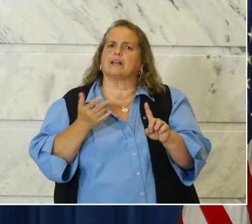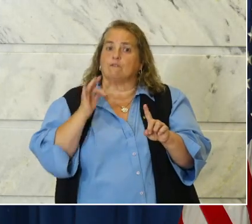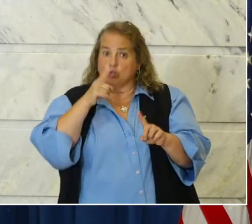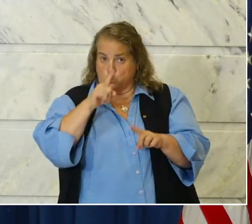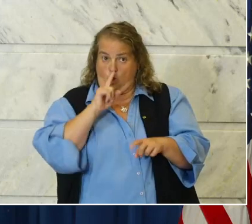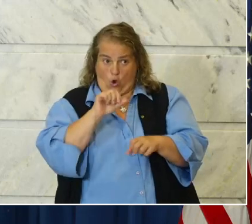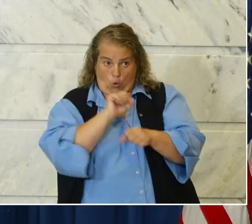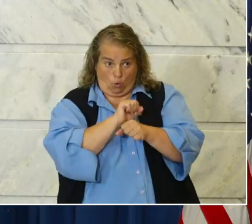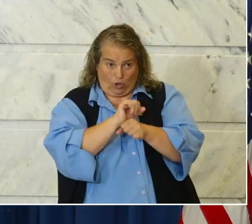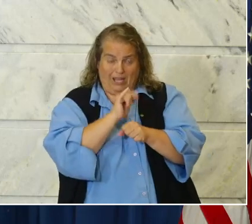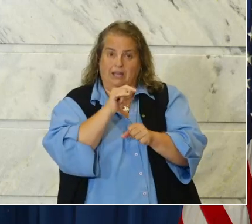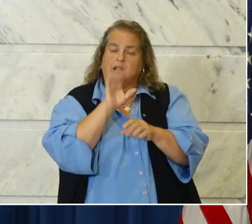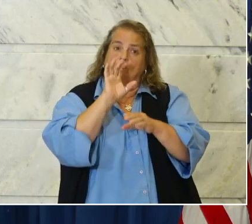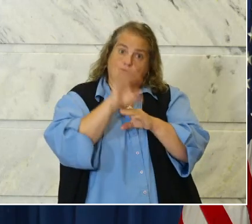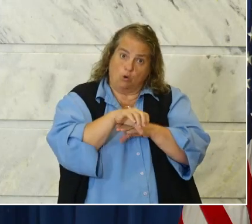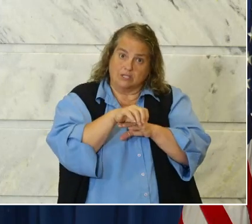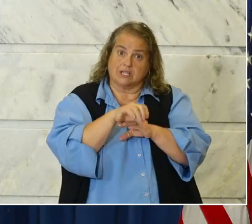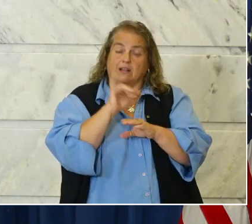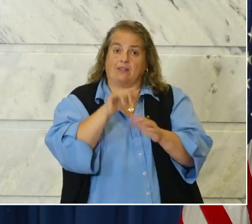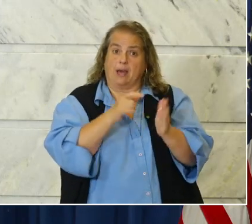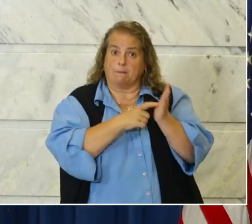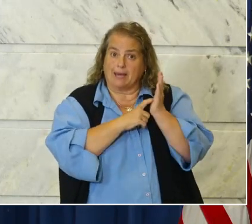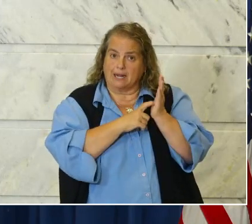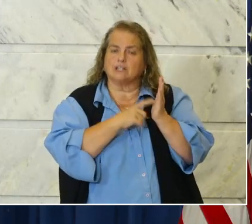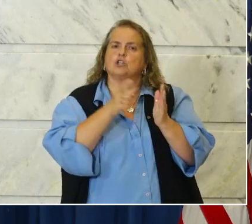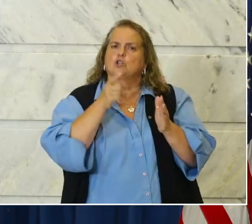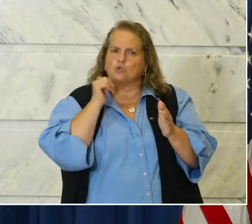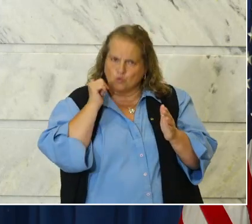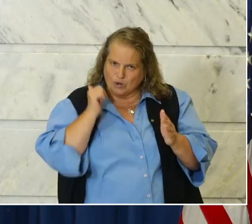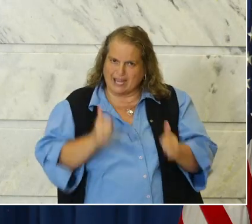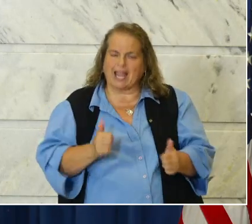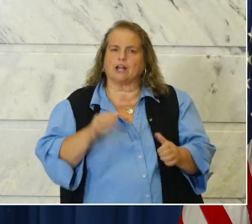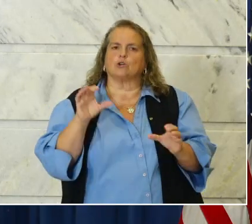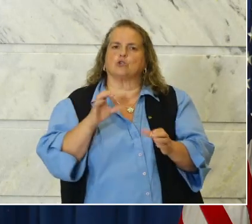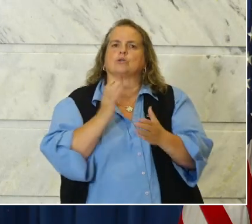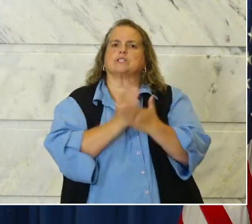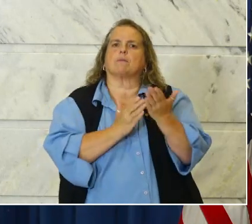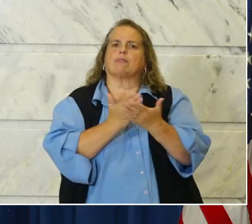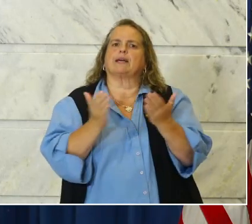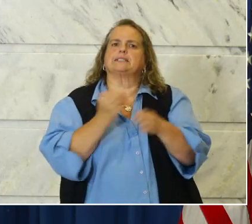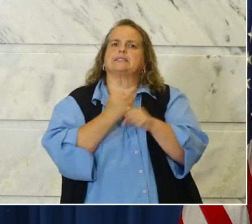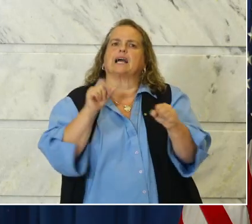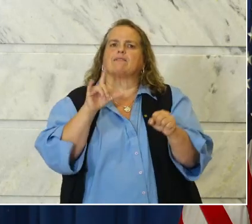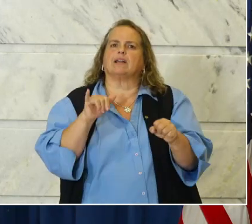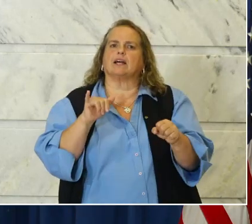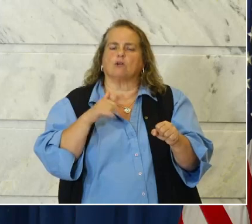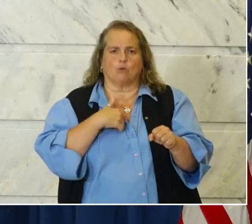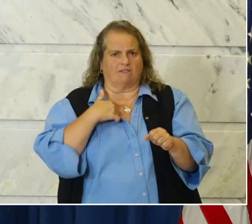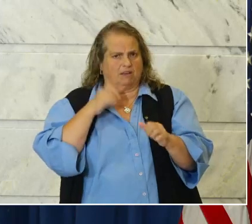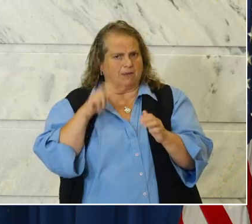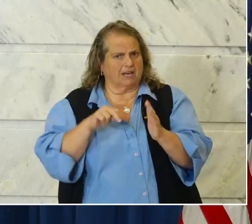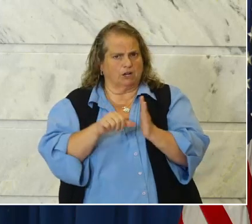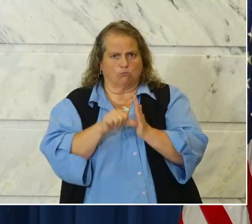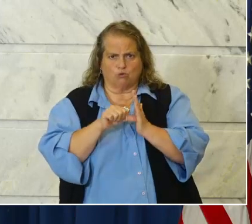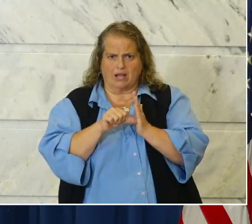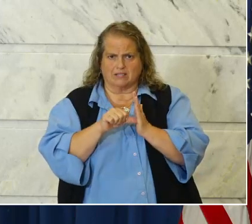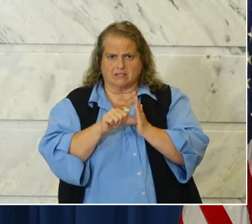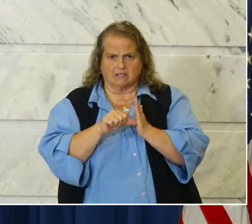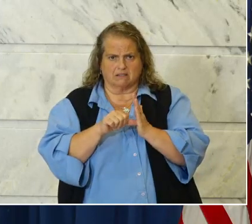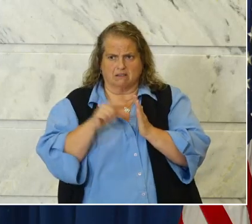and enforcing it. It appears that you can do some of these things safely. We've been impressed. I think they've had 3